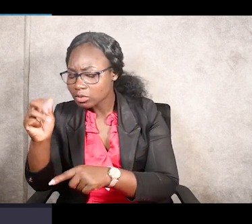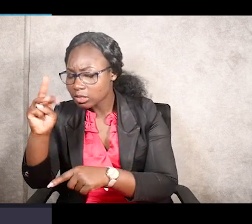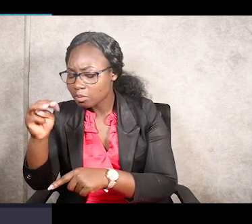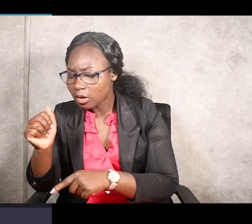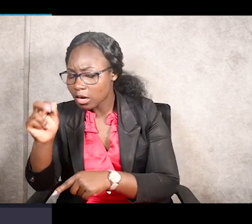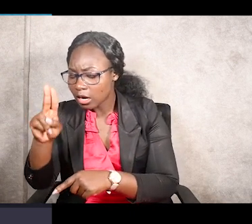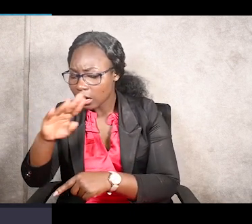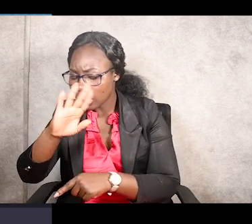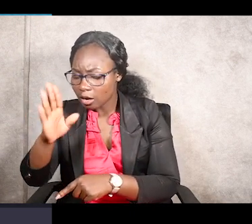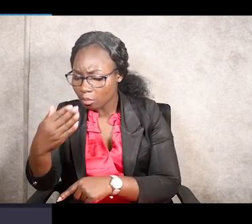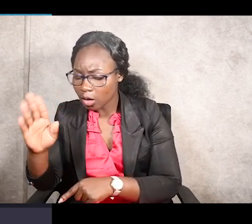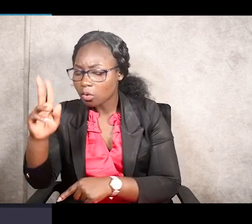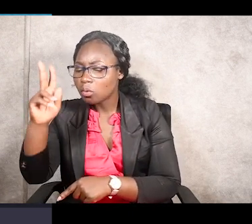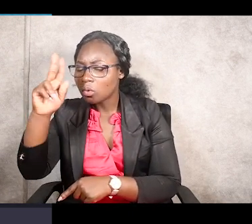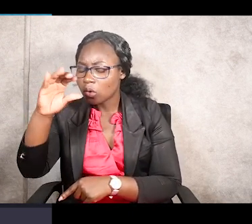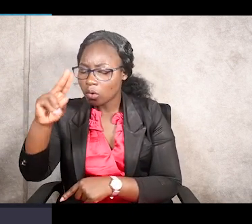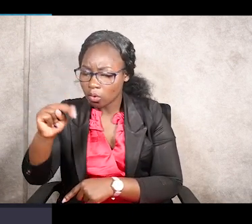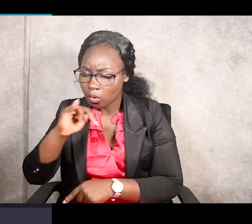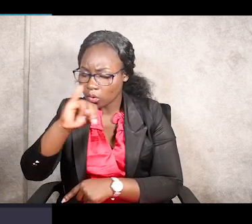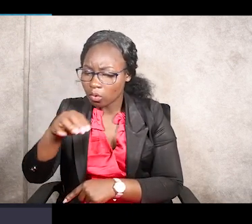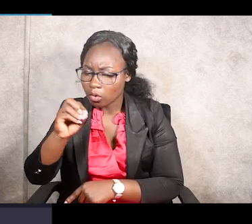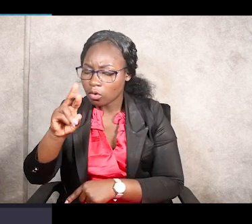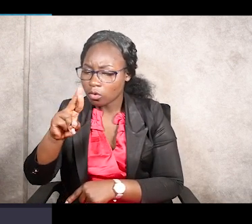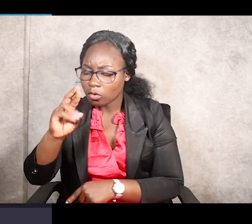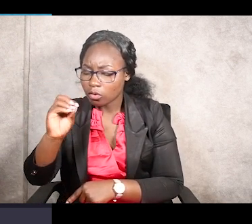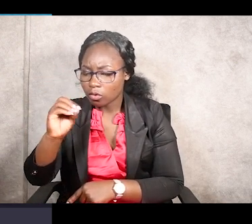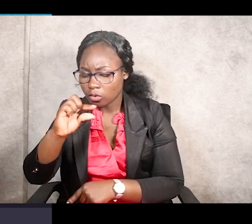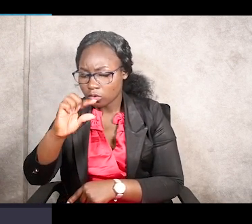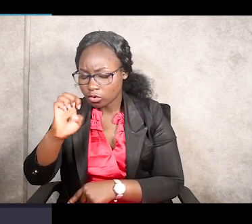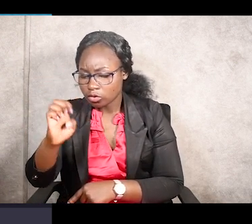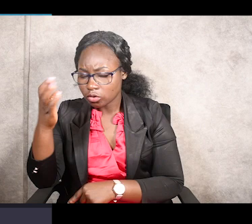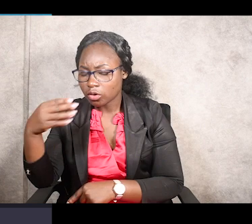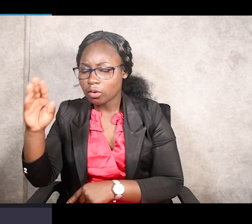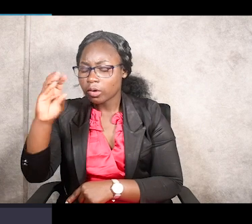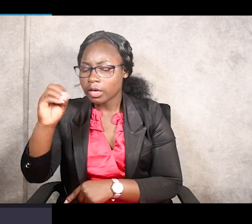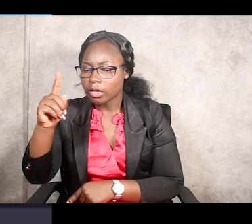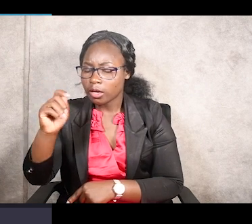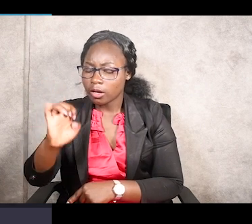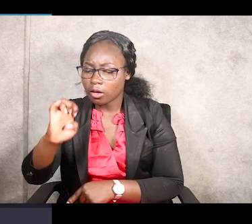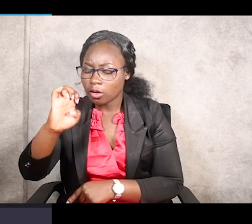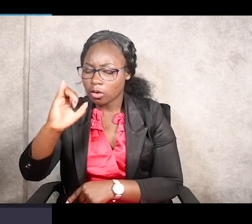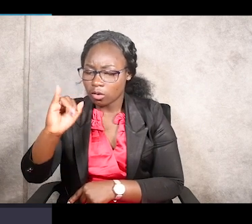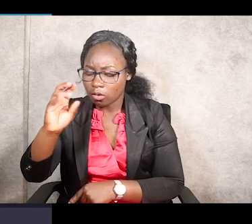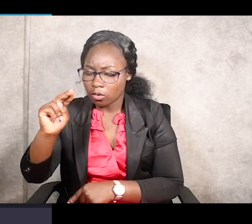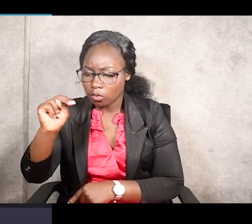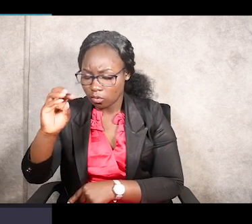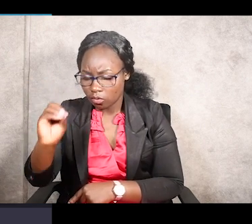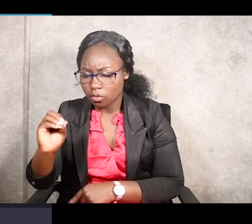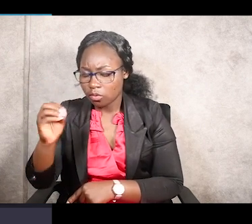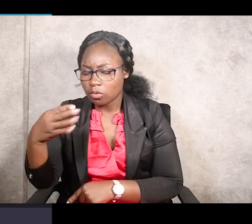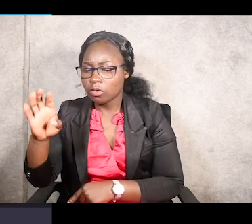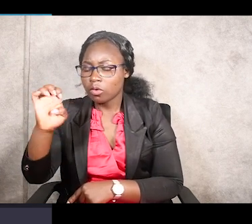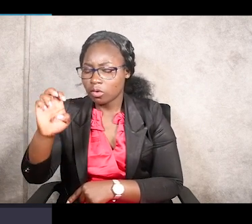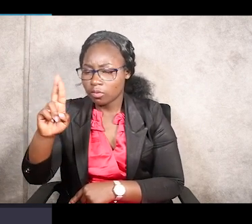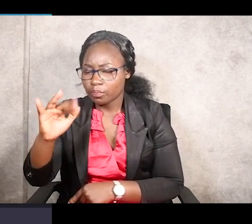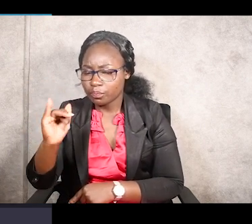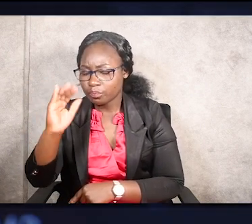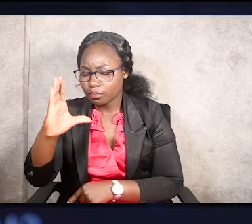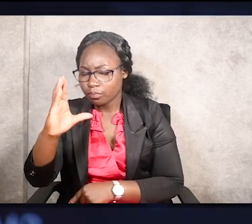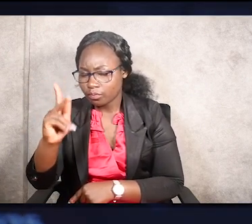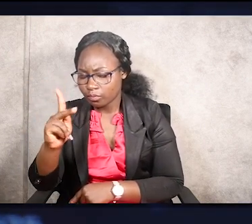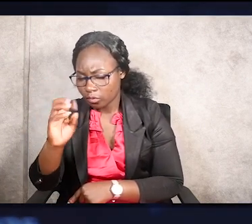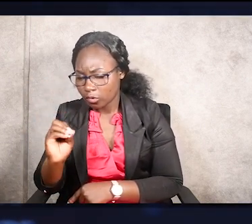Joroge, or Otieno, or Shah, or Phyllis, or Eric, only that